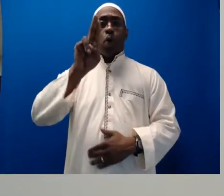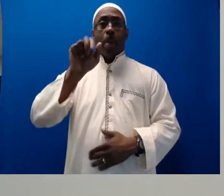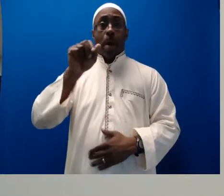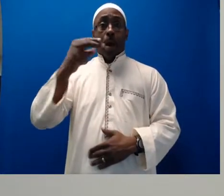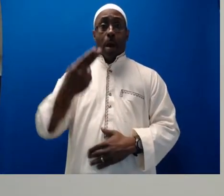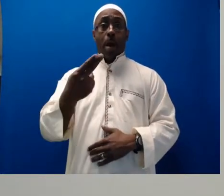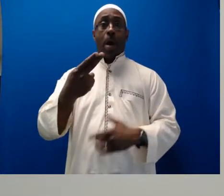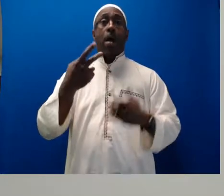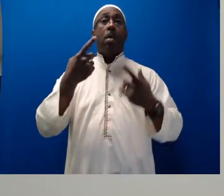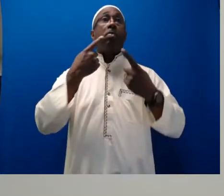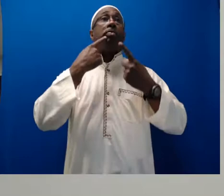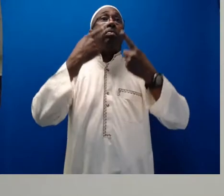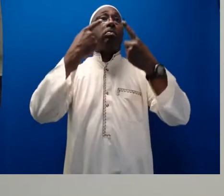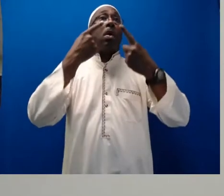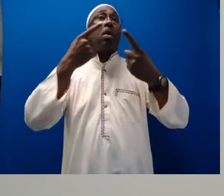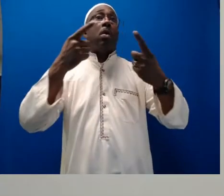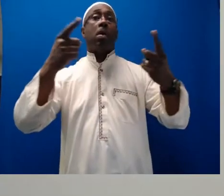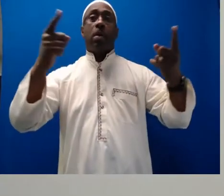is made,